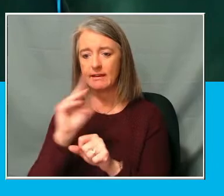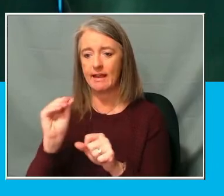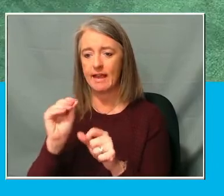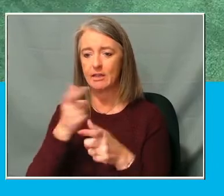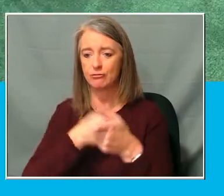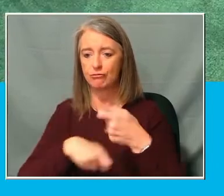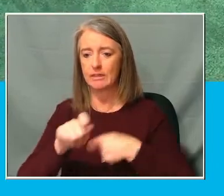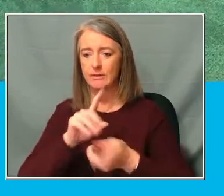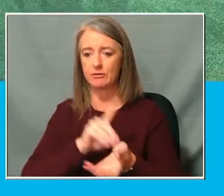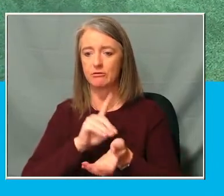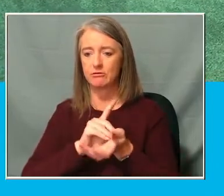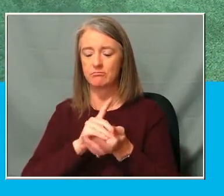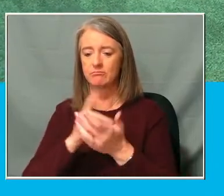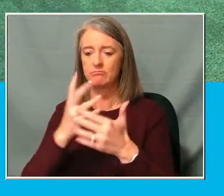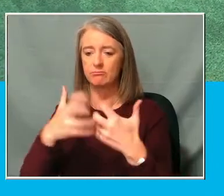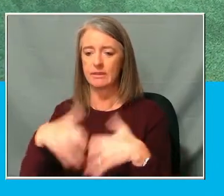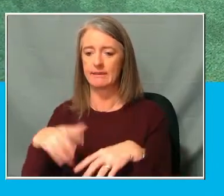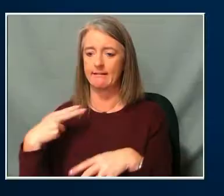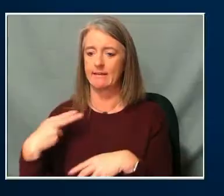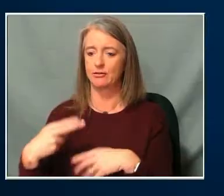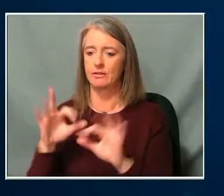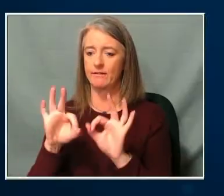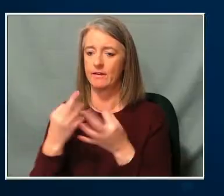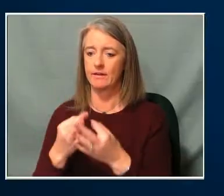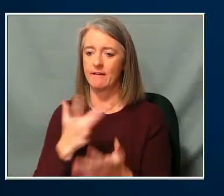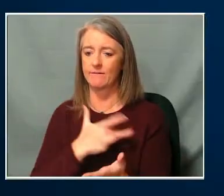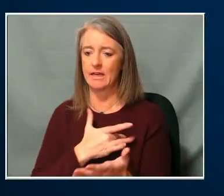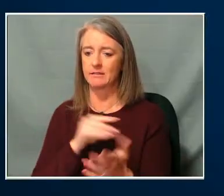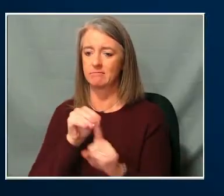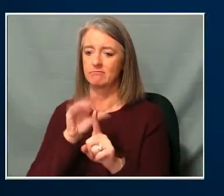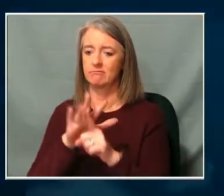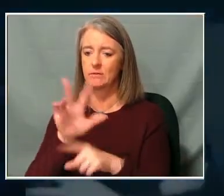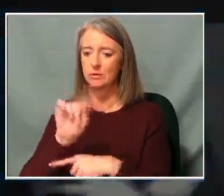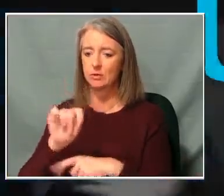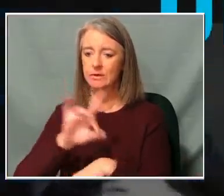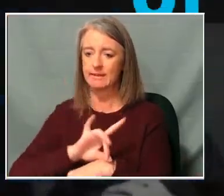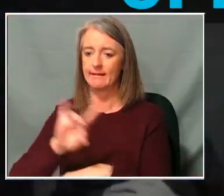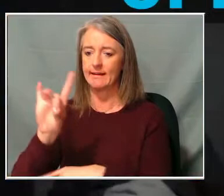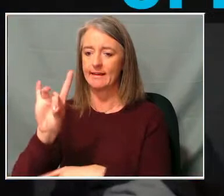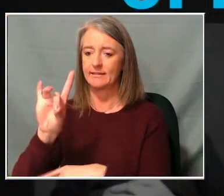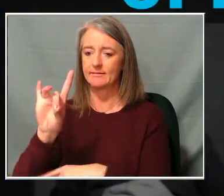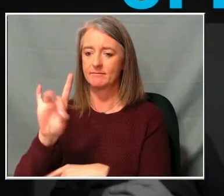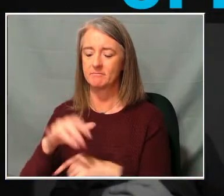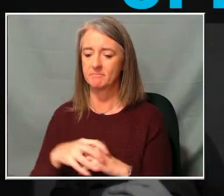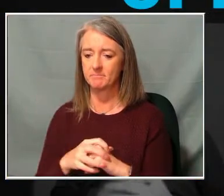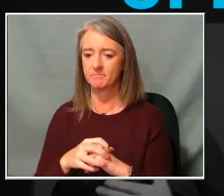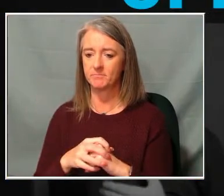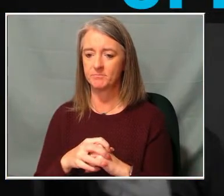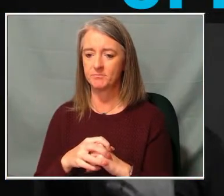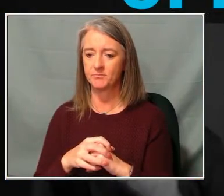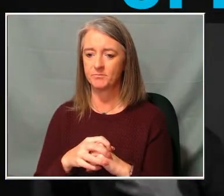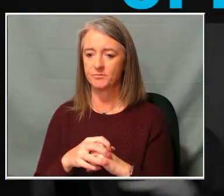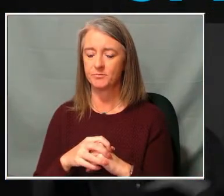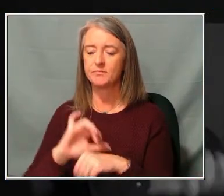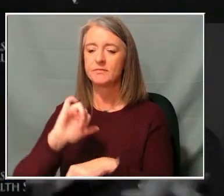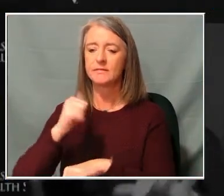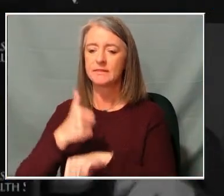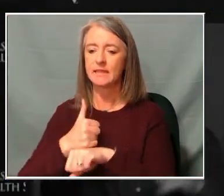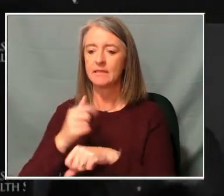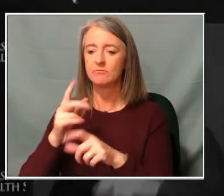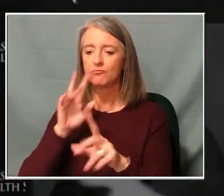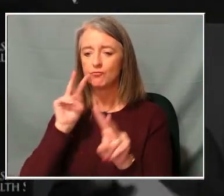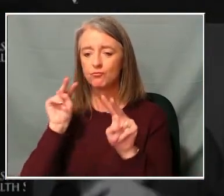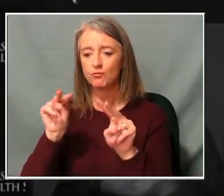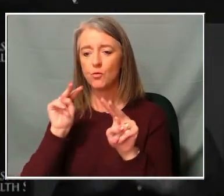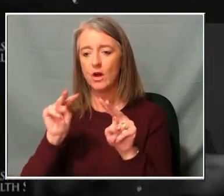doctor break down the family history that affects the heart. Tuesday at 8. Subscribe to our Morning Medical Update and